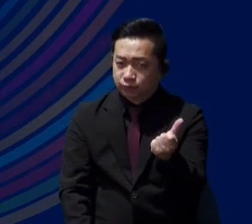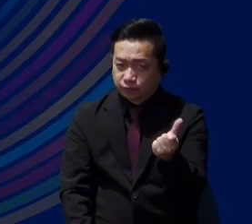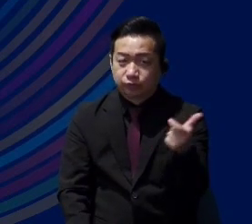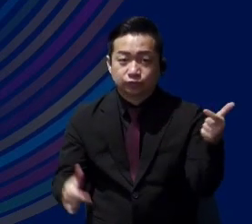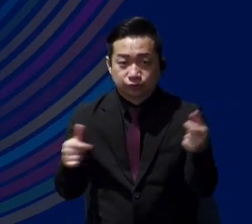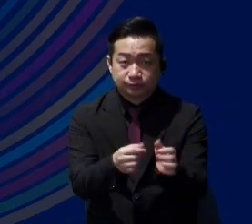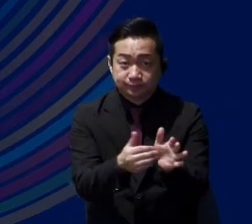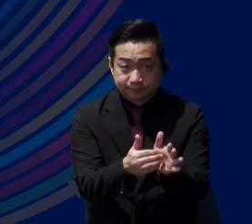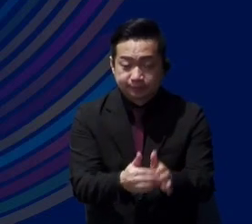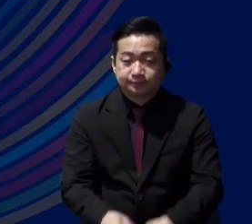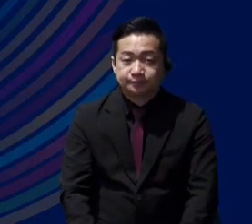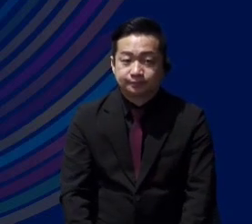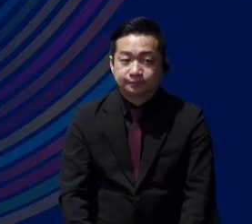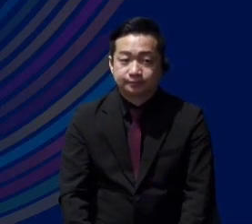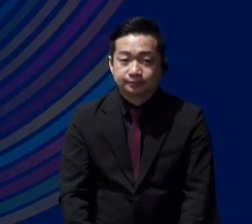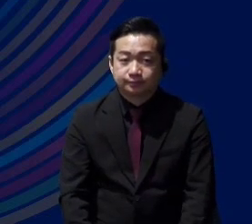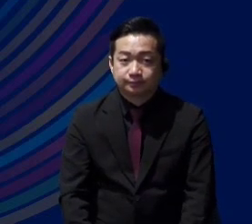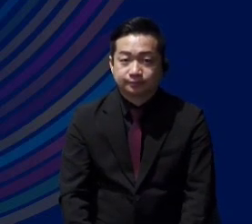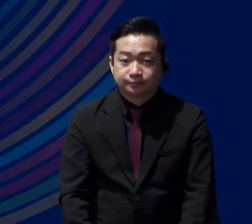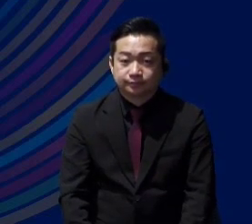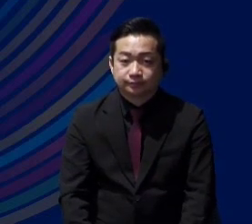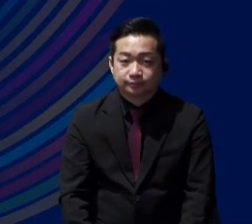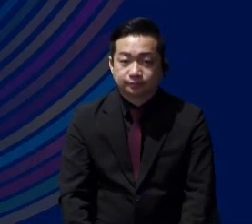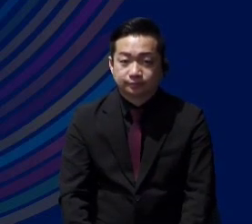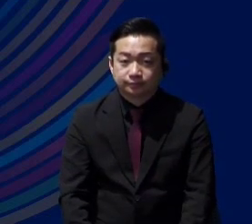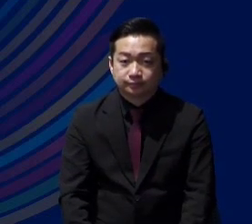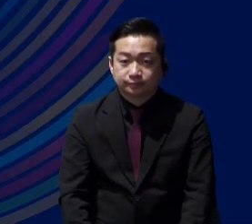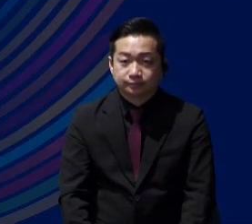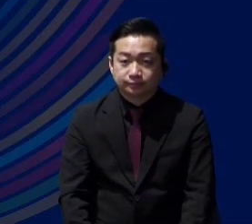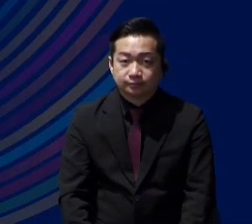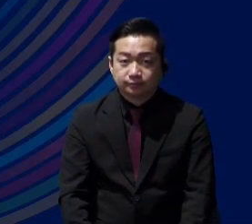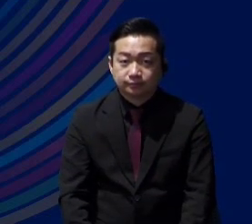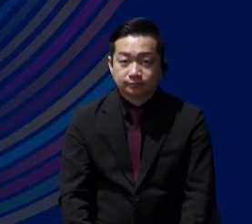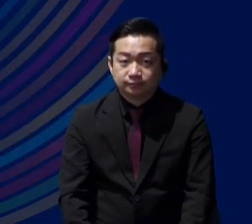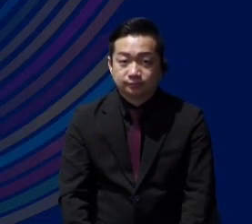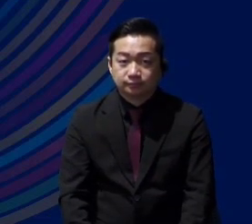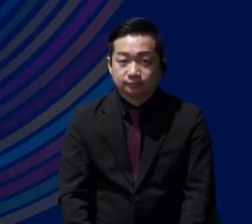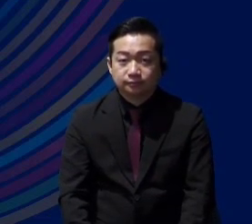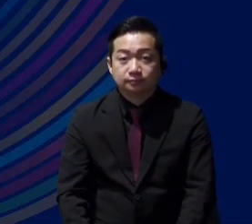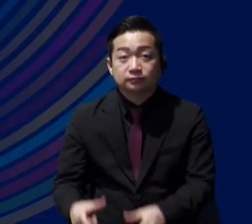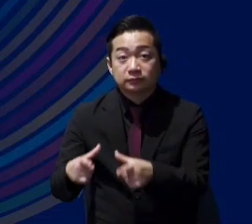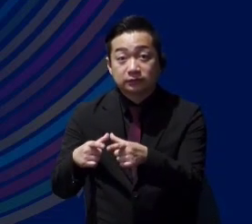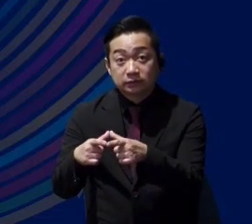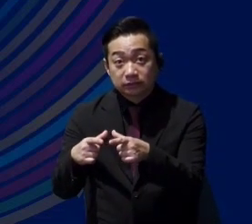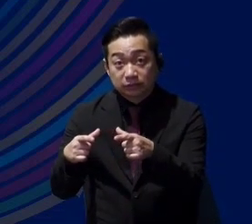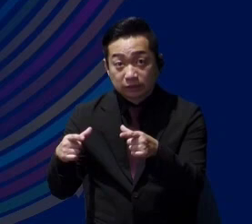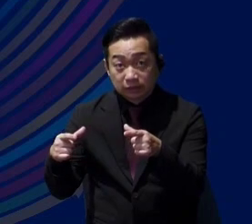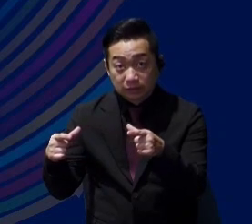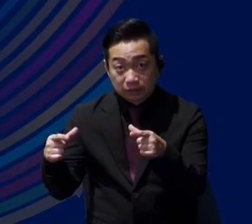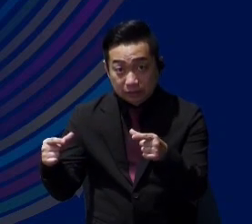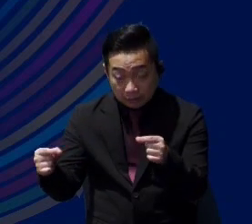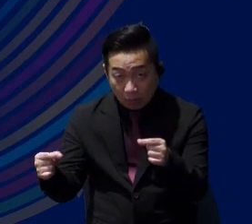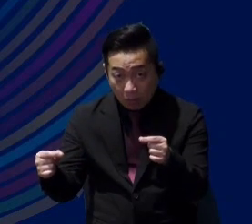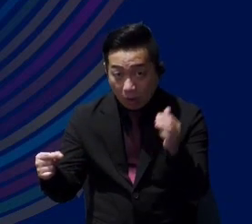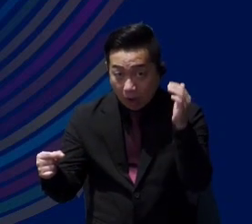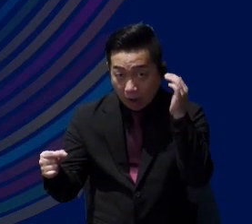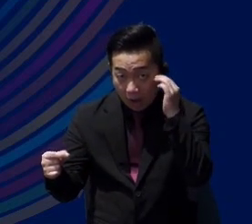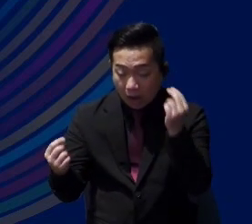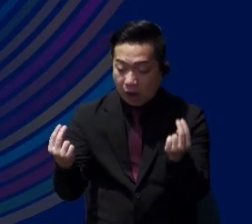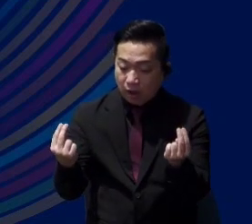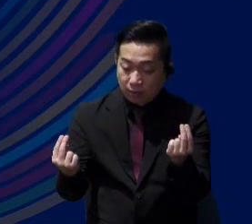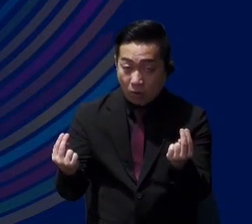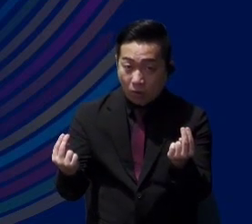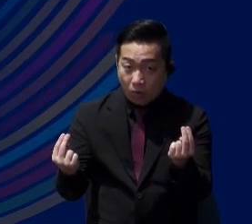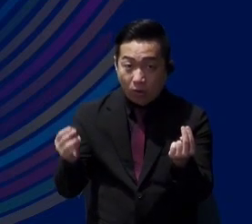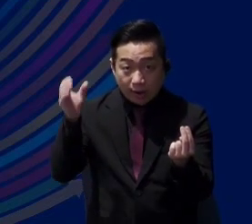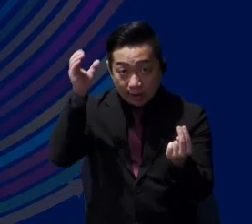China lost lower than Japan and your country. Then, anyway, there is some